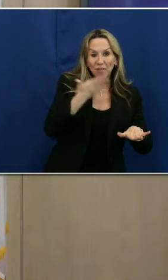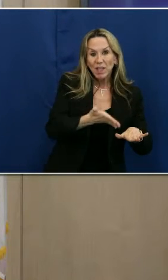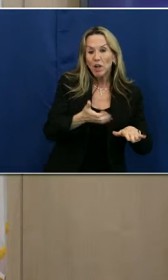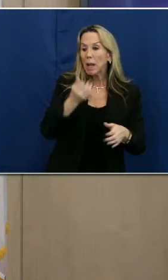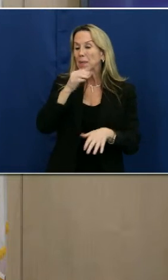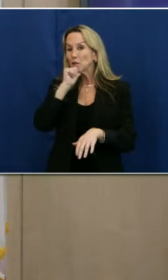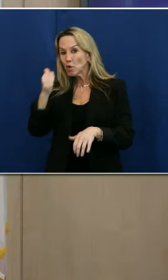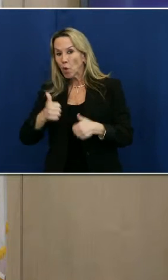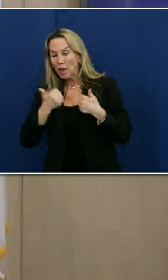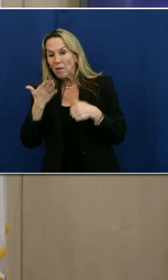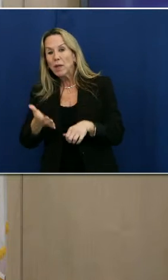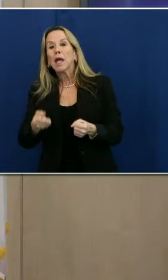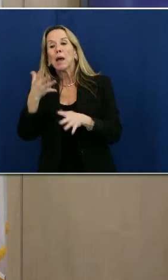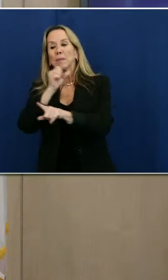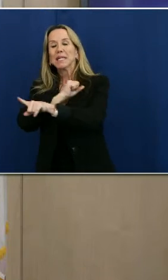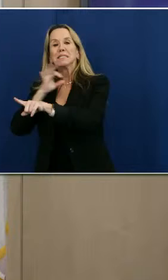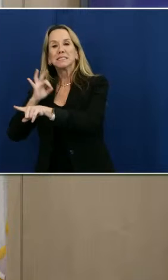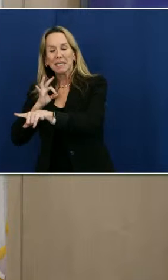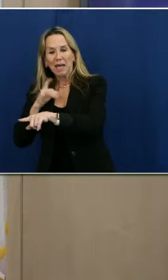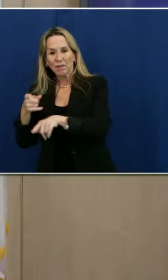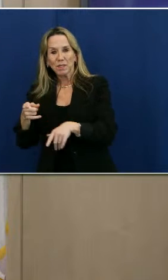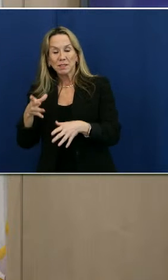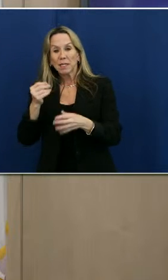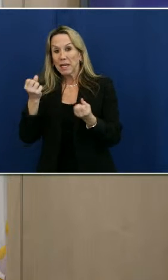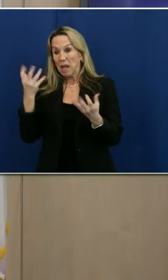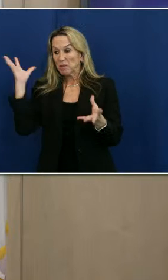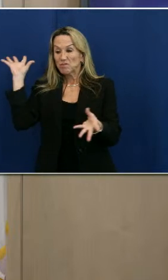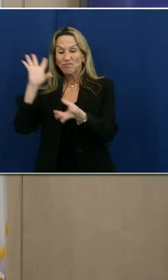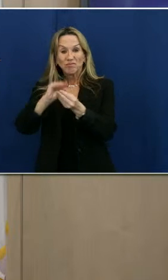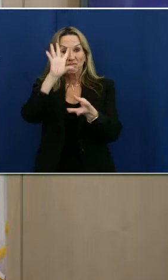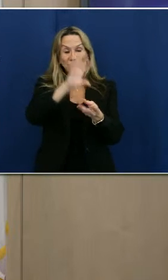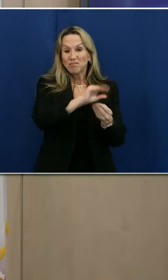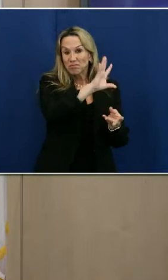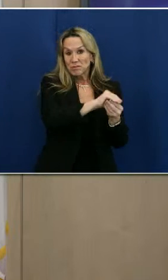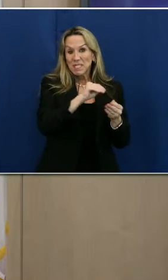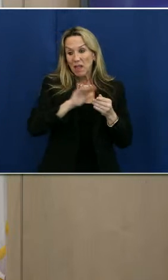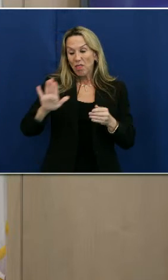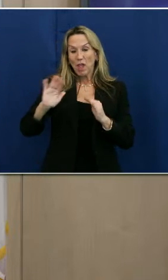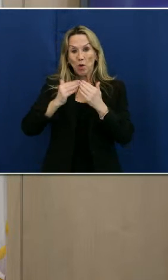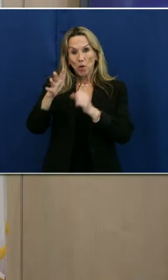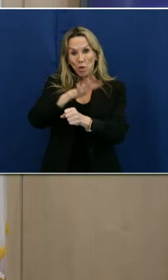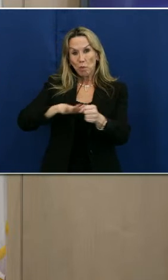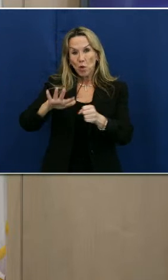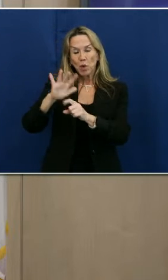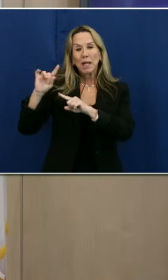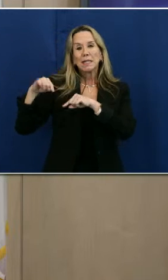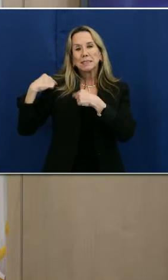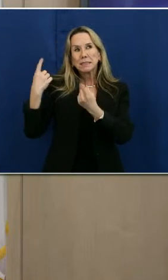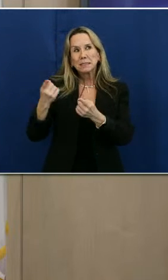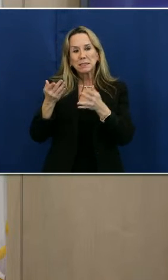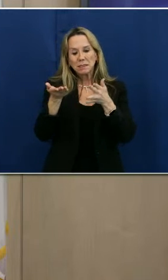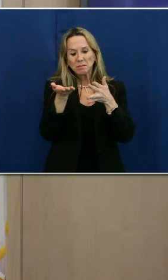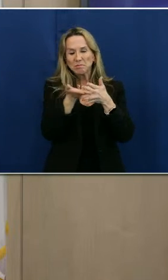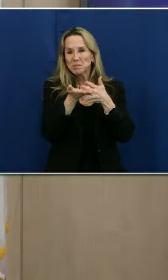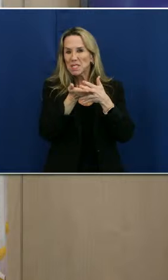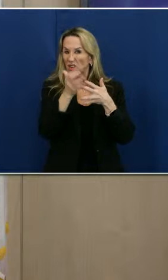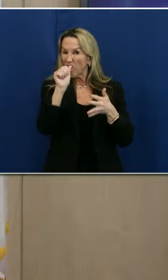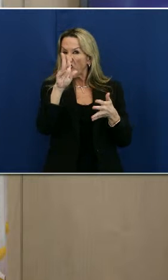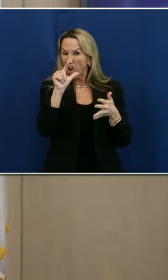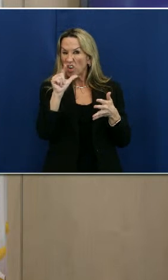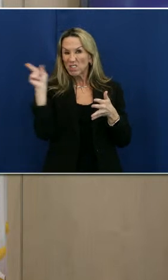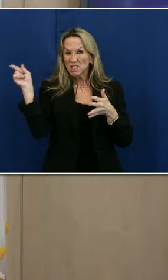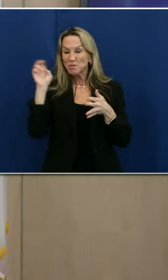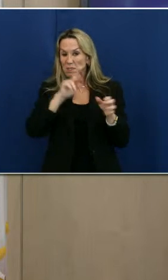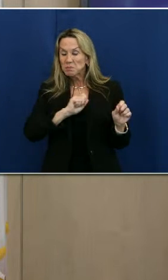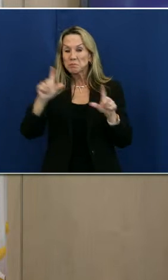staff cases that are cumulative in their university community since the middle of August, which is when I think